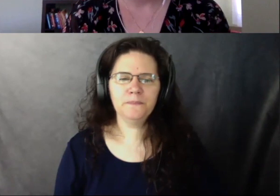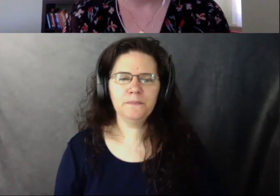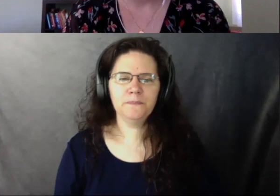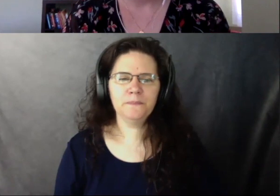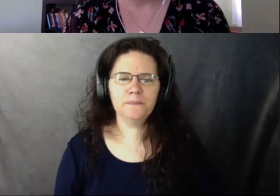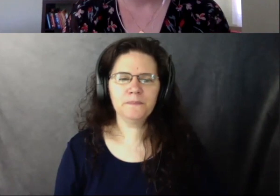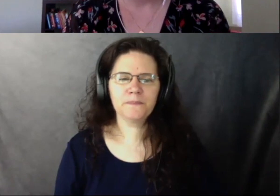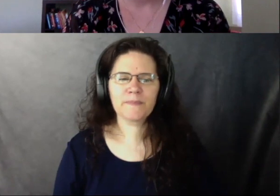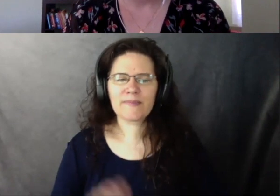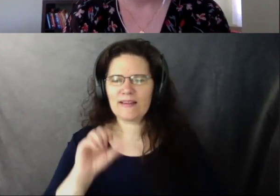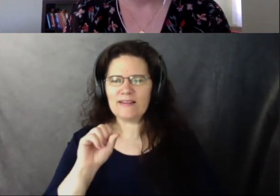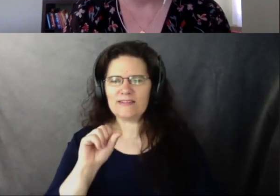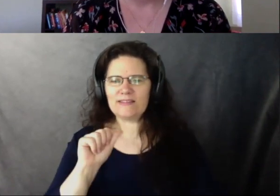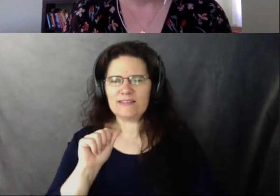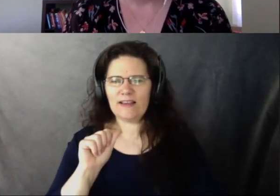Thank you.